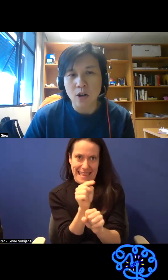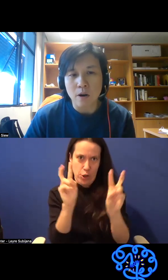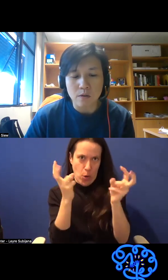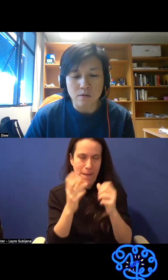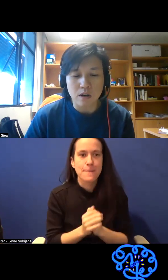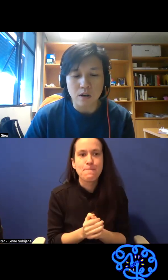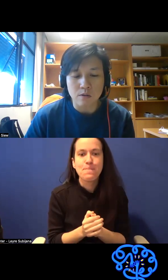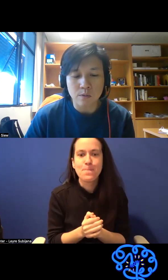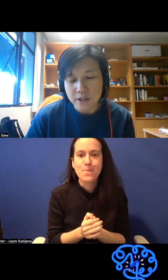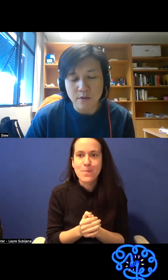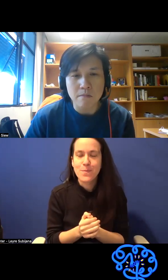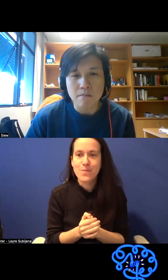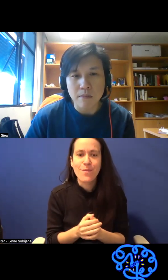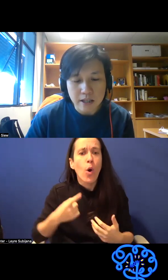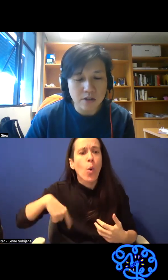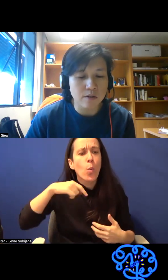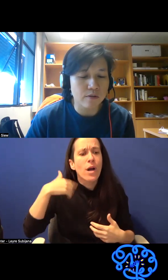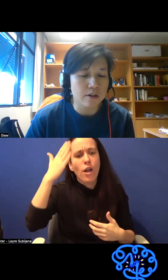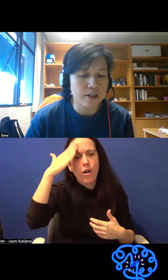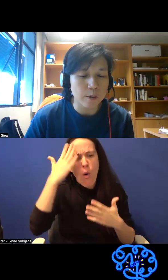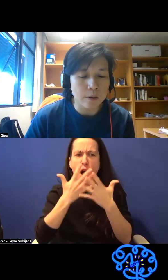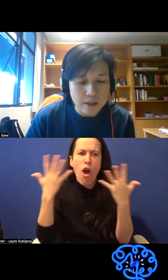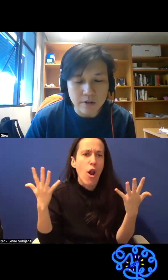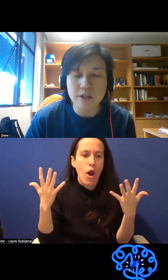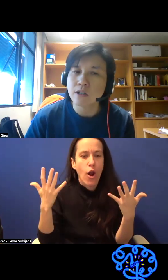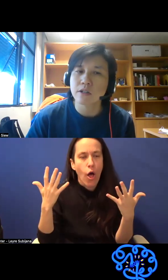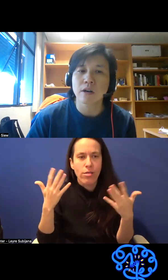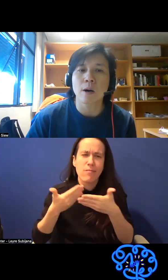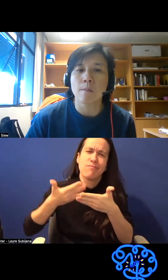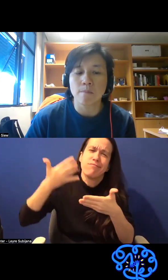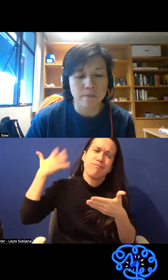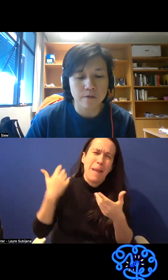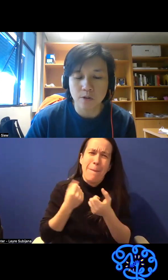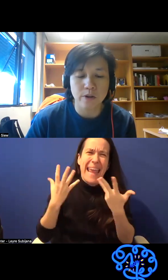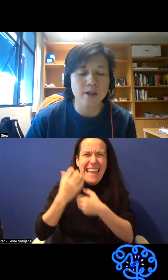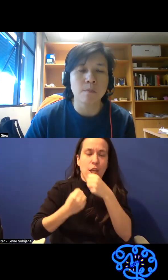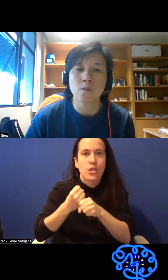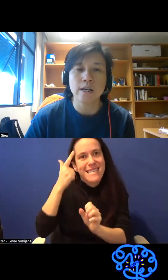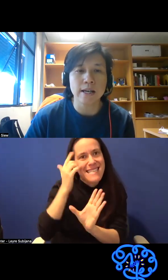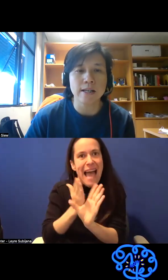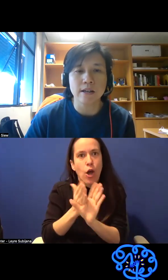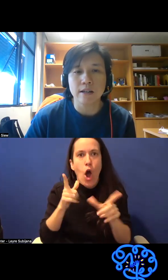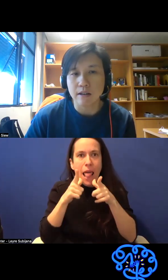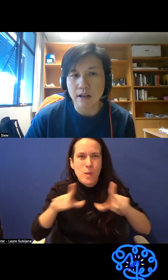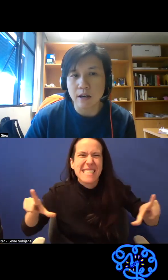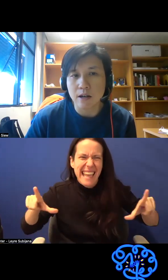know a lot about words from many years of psycholinguistic research. So for example, we